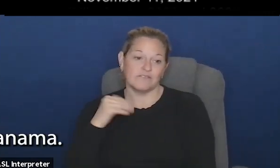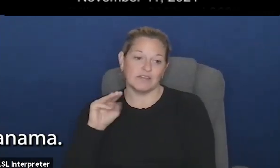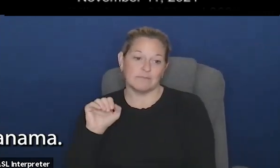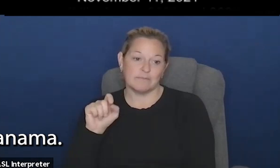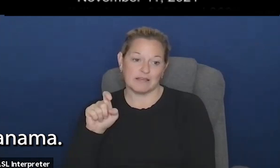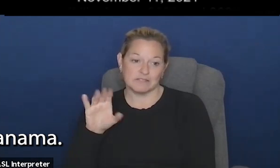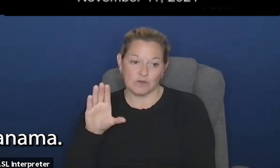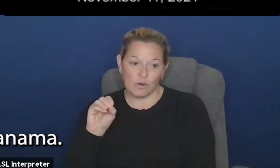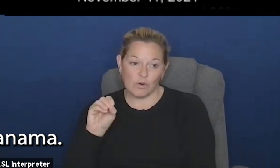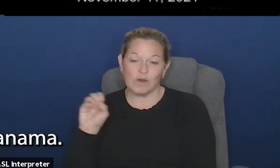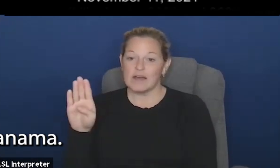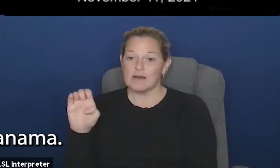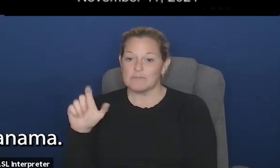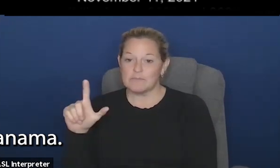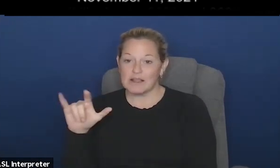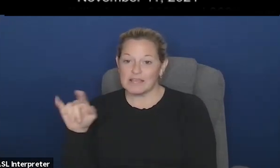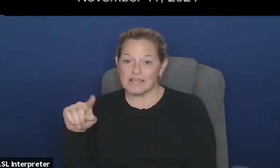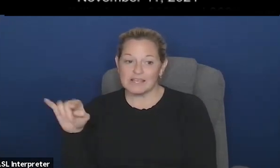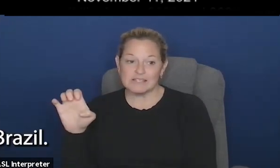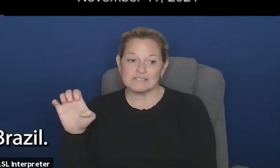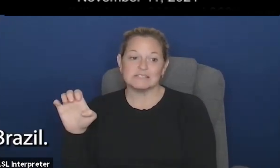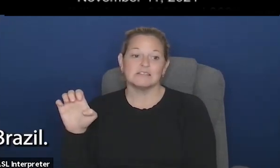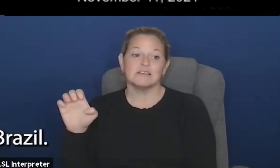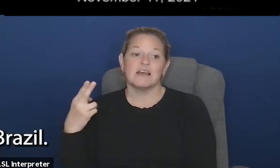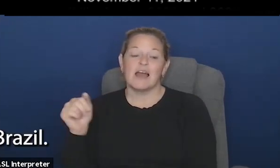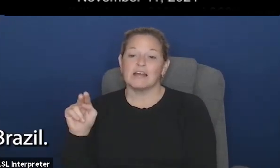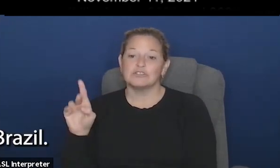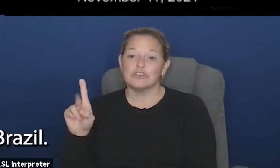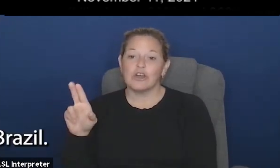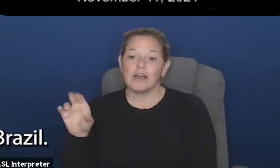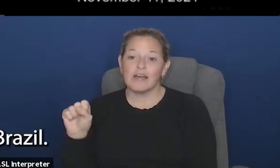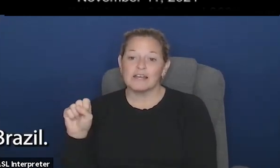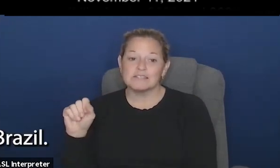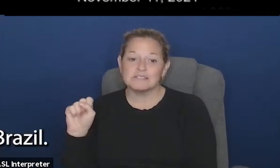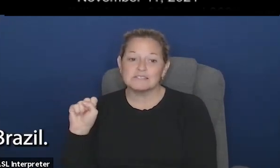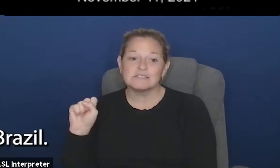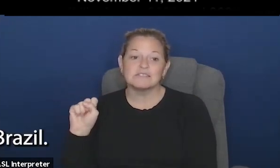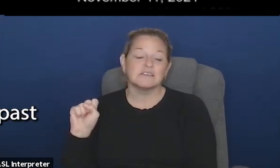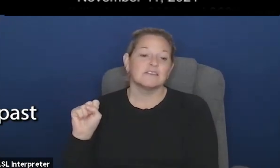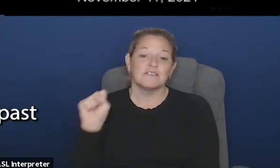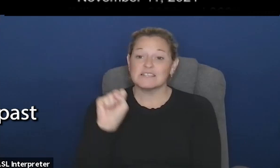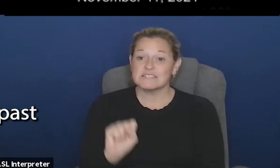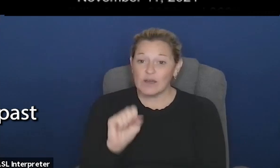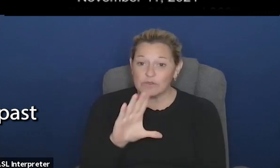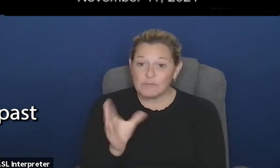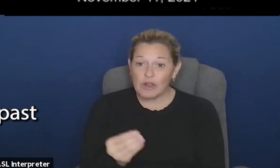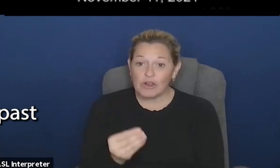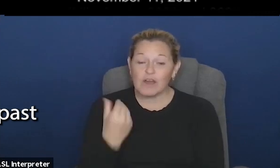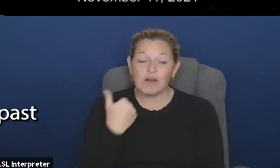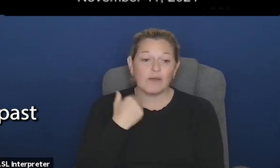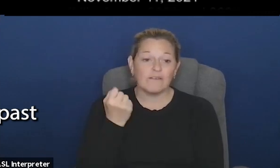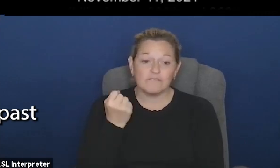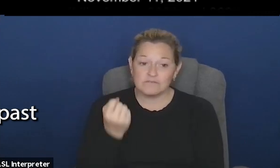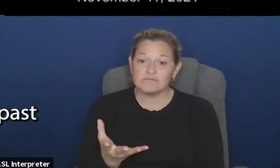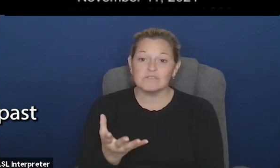Honduras, Guatemala, Nicaragua, and Panama. And then in South America, we also have Colombia and northern Brazil. So it passes through Amazonia, right